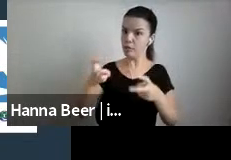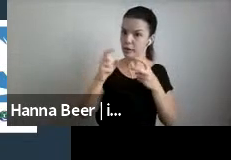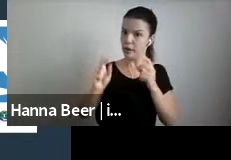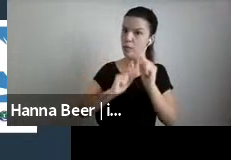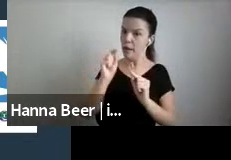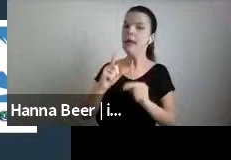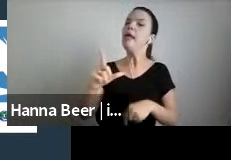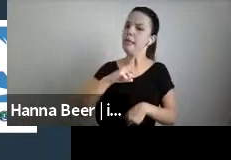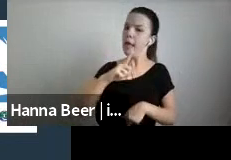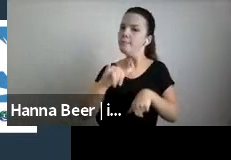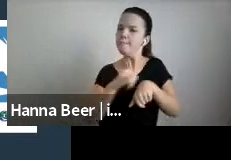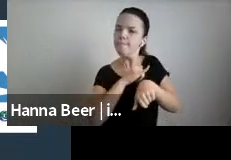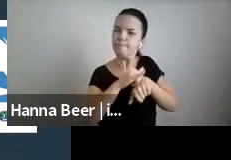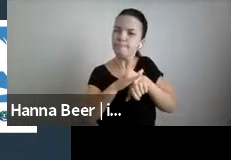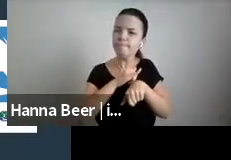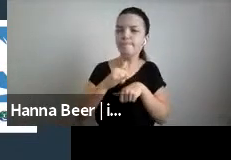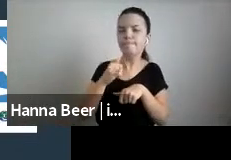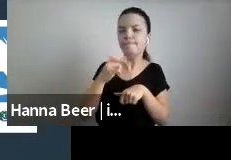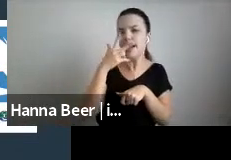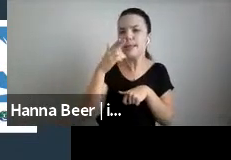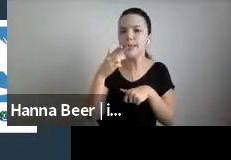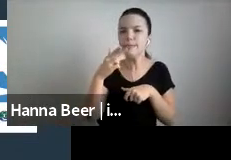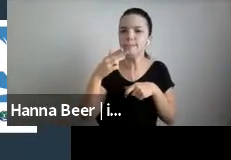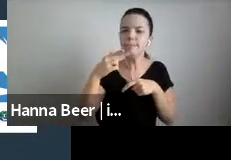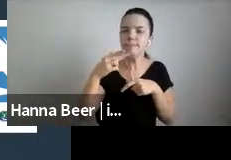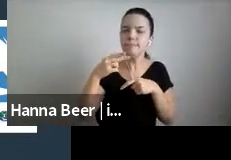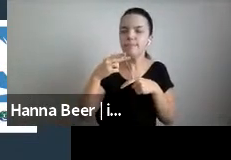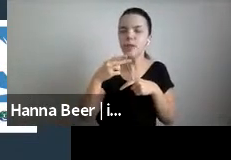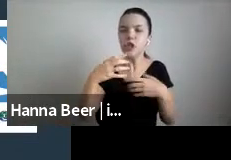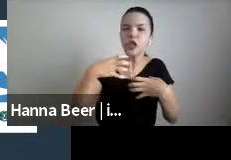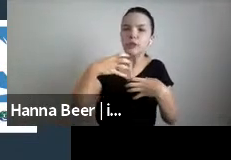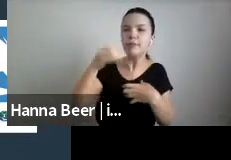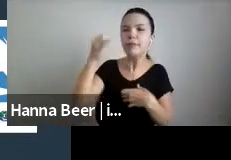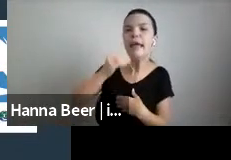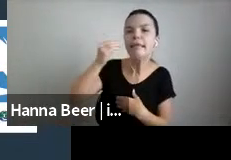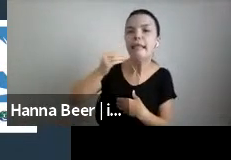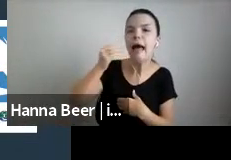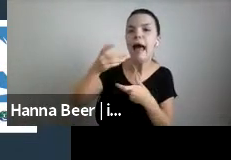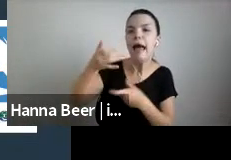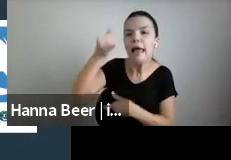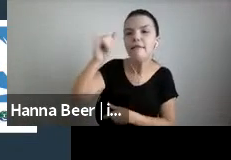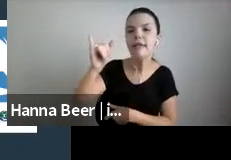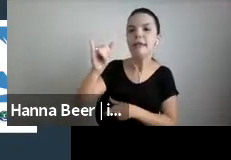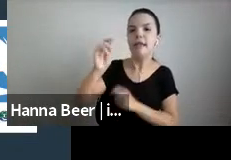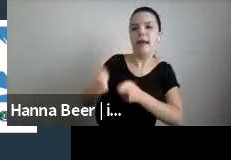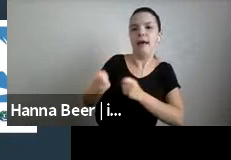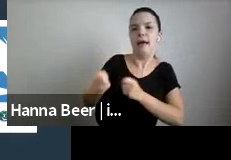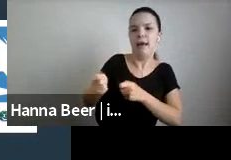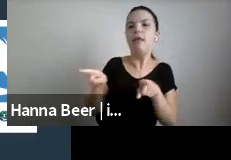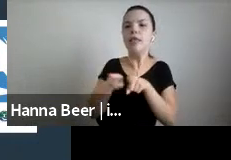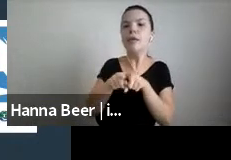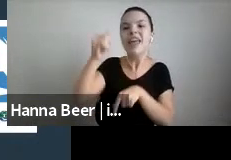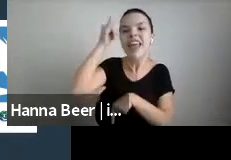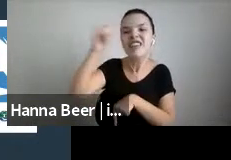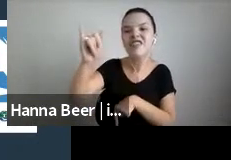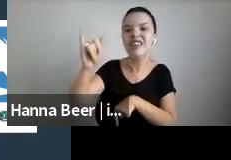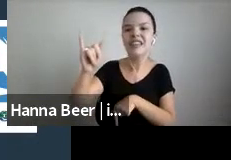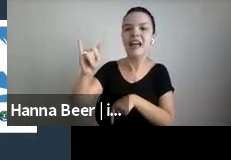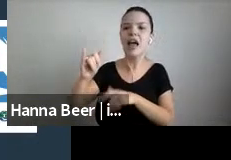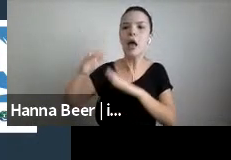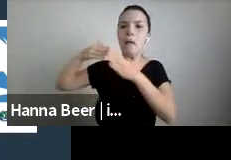fishing and ship strike issues in this area west of